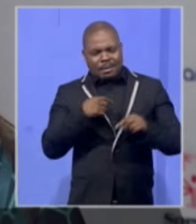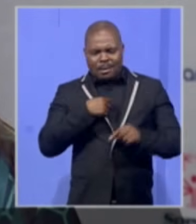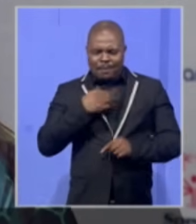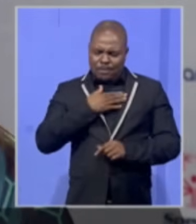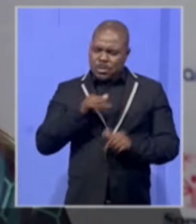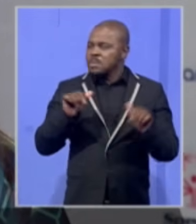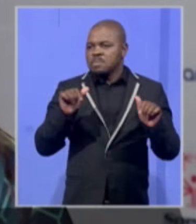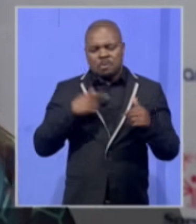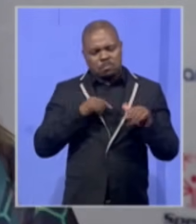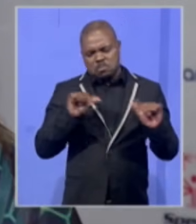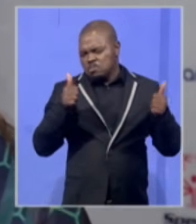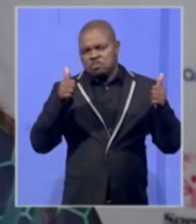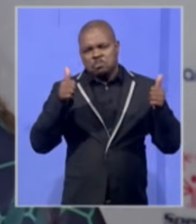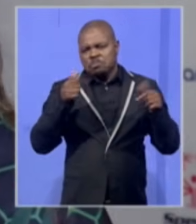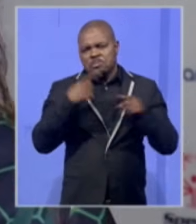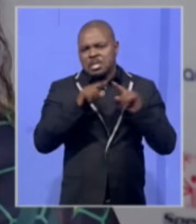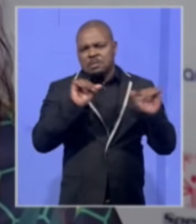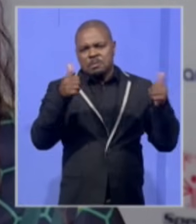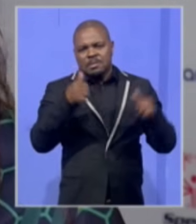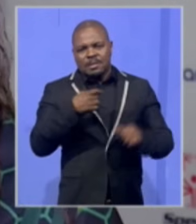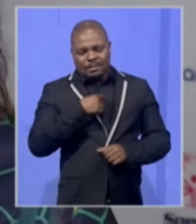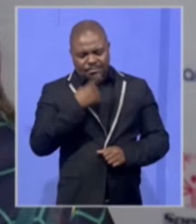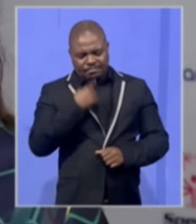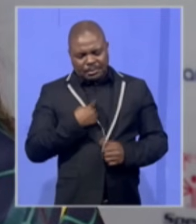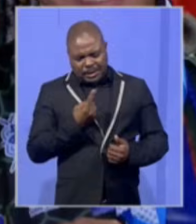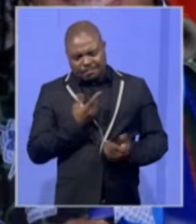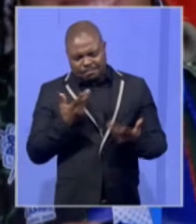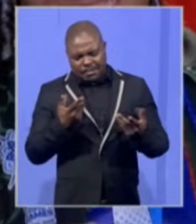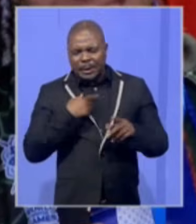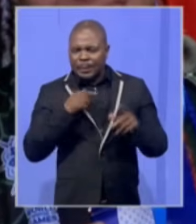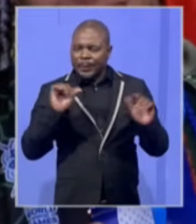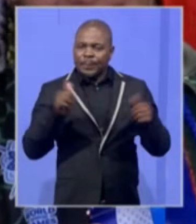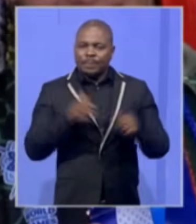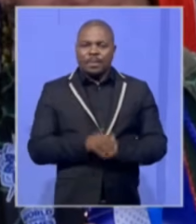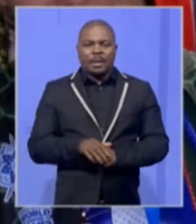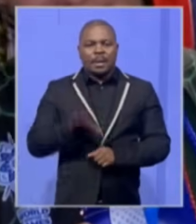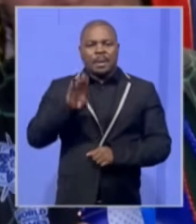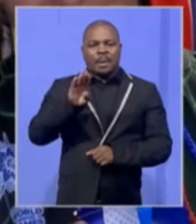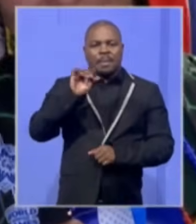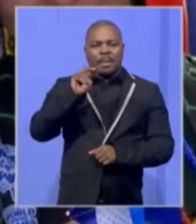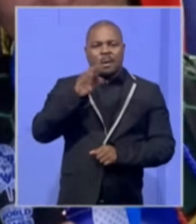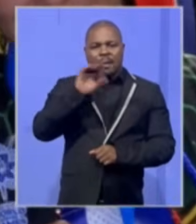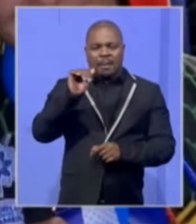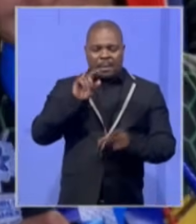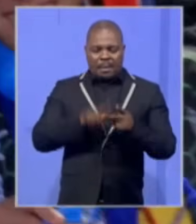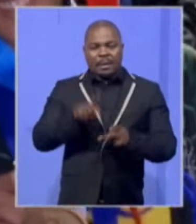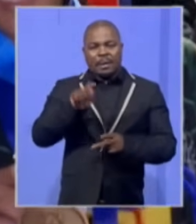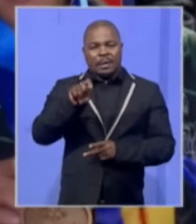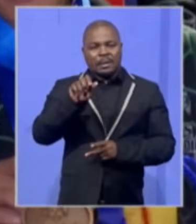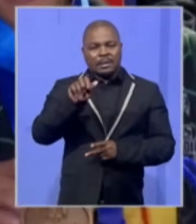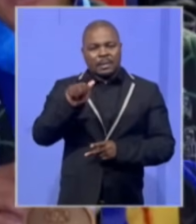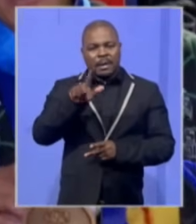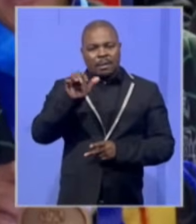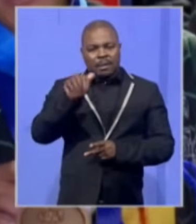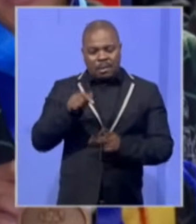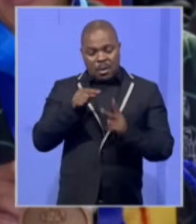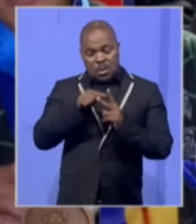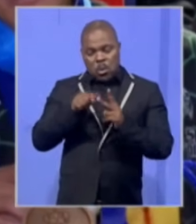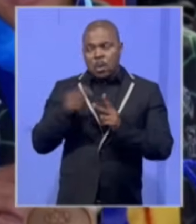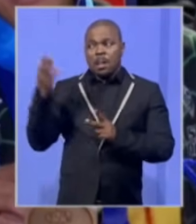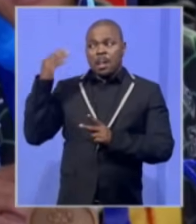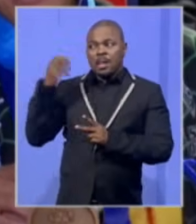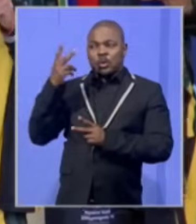good. I'll also say to myself I've done very good. Bianca Bassen le Tyrell Sykes ba ba nnileng le seabe ka 2017